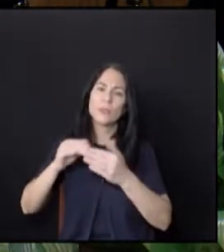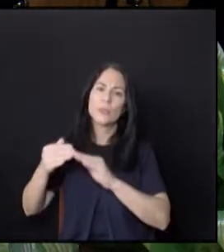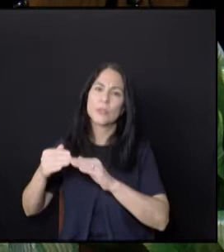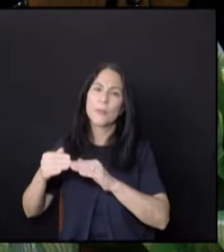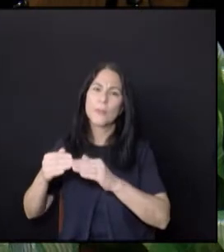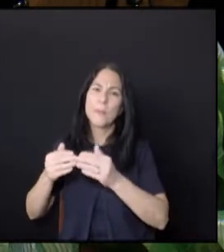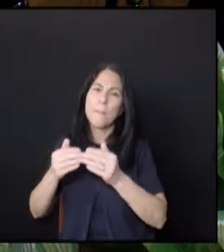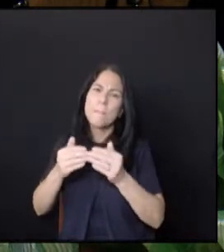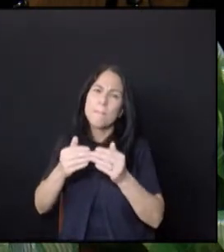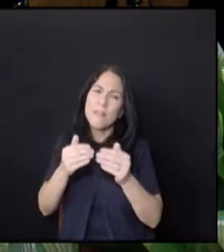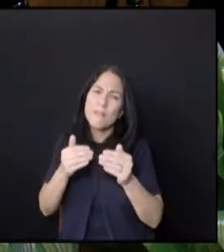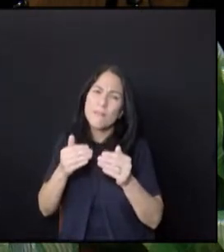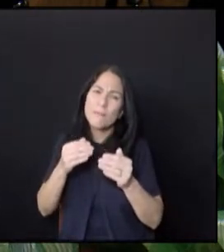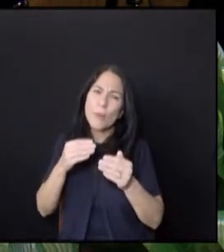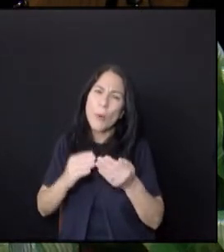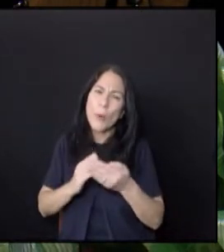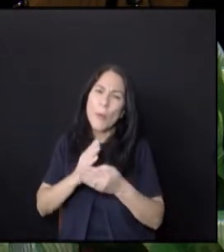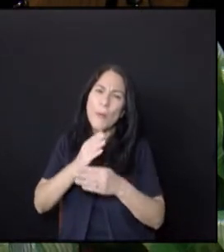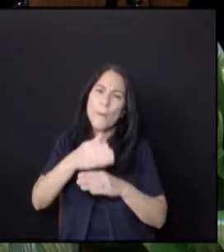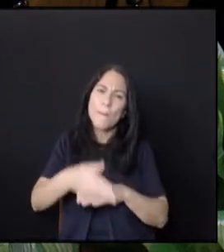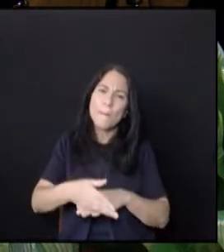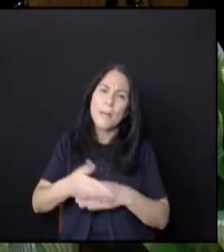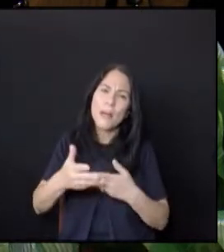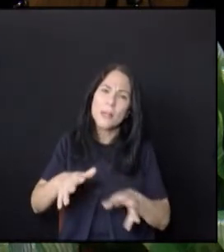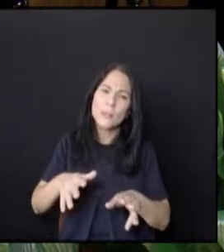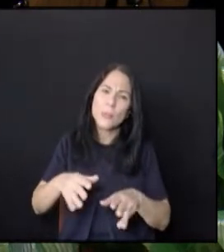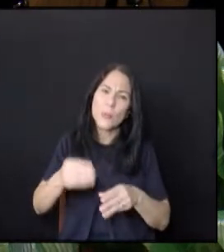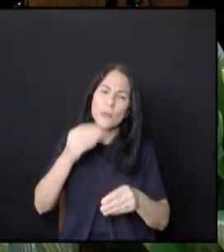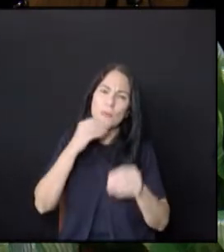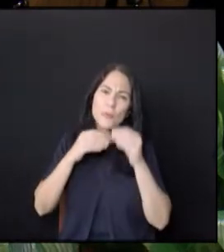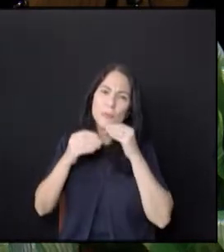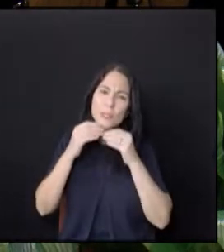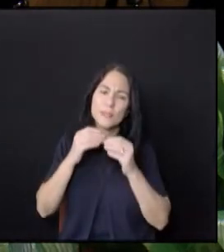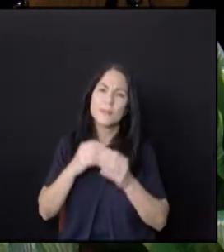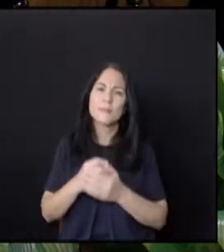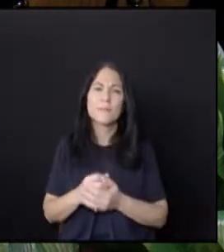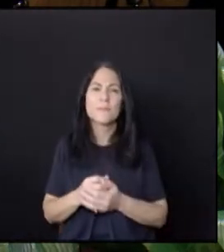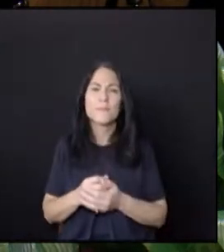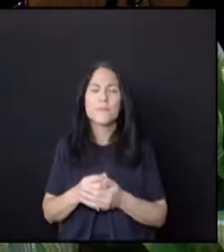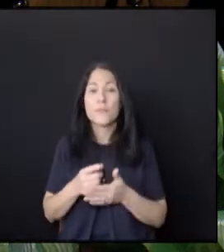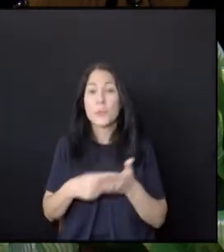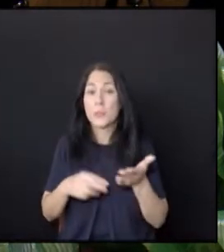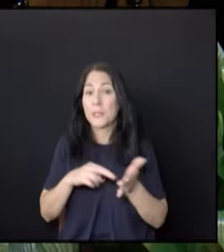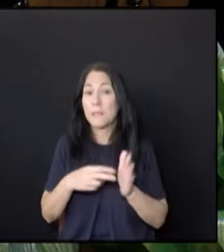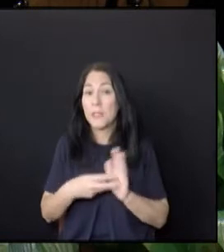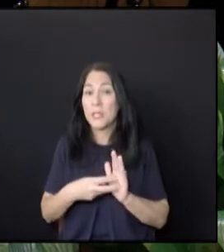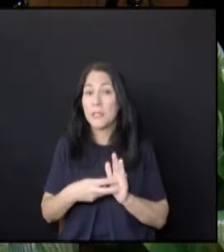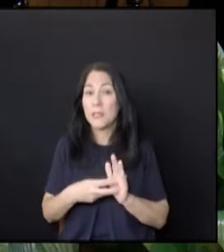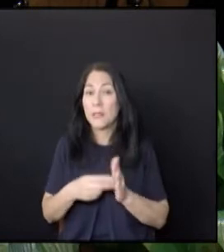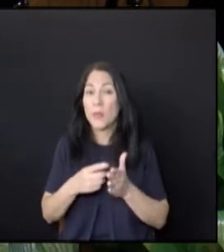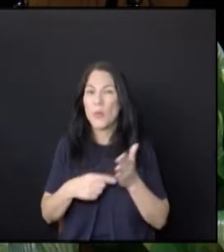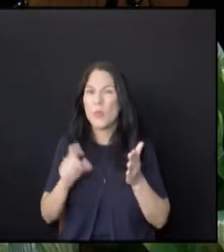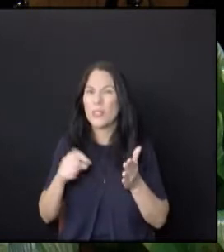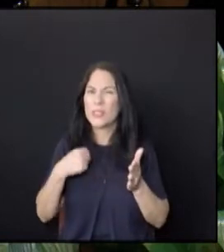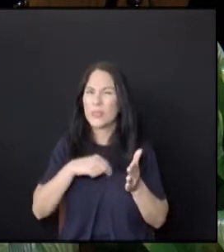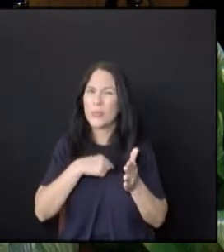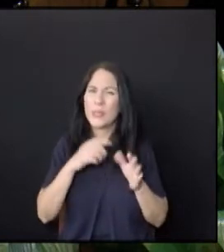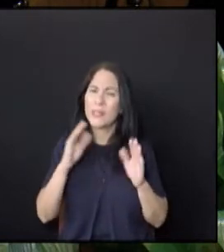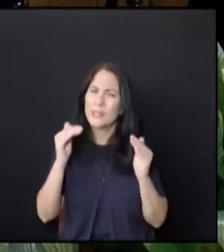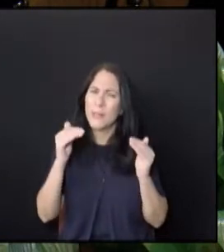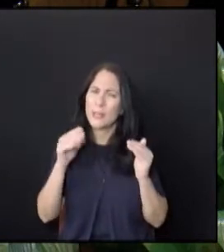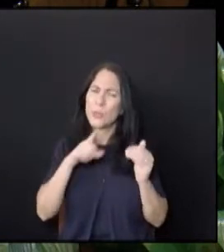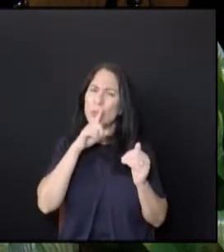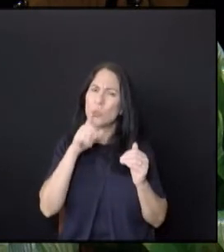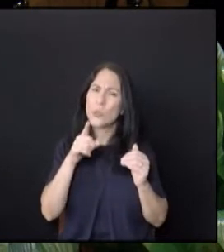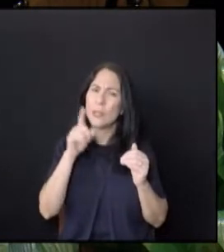less. So what does this mean? What should we expect? I mean, surely this must be the time